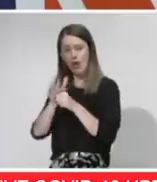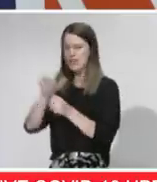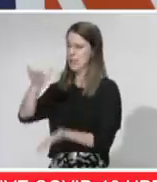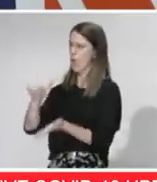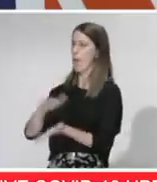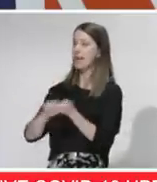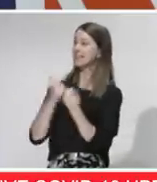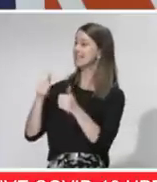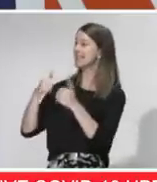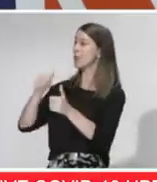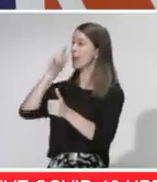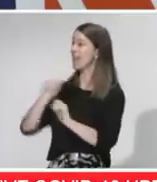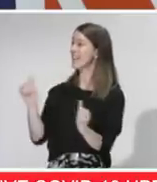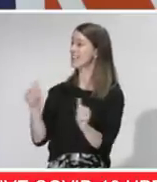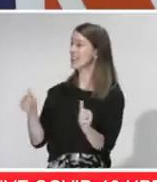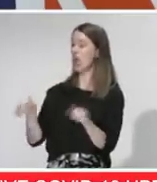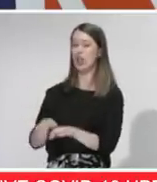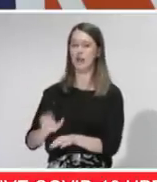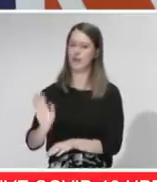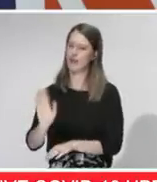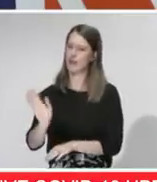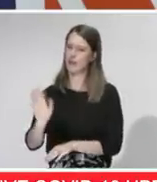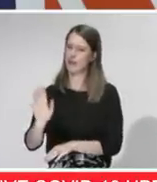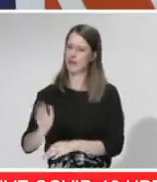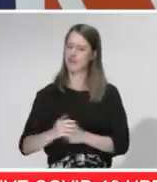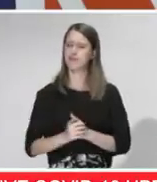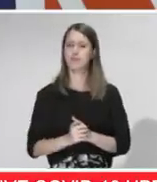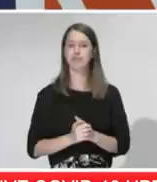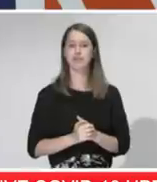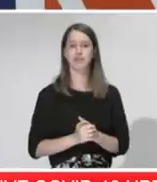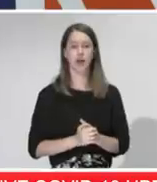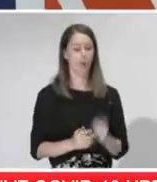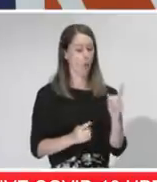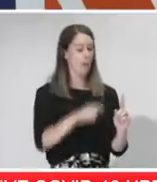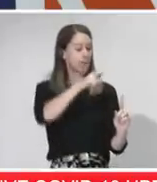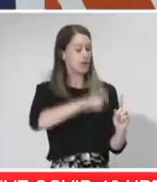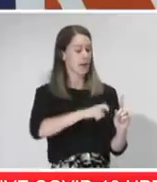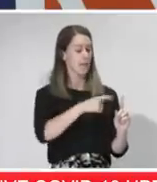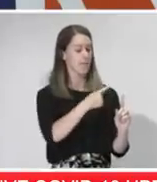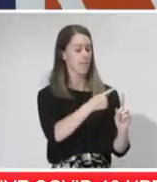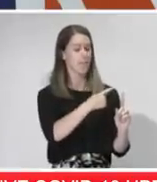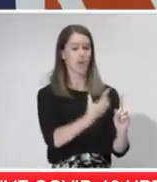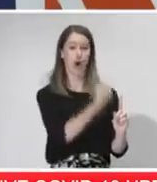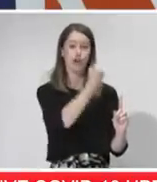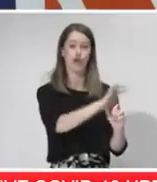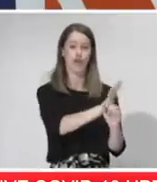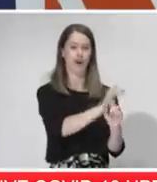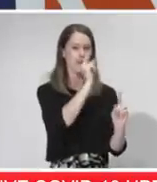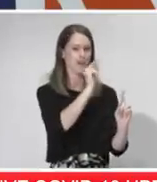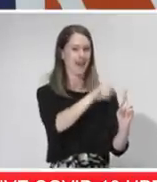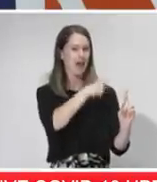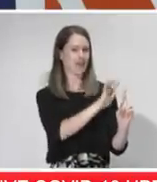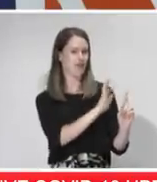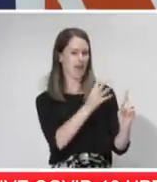been successful in hunting this virus down. One positive can be indicative of other cases in the